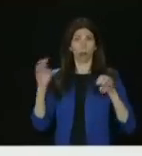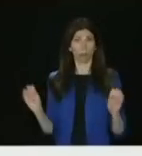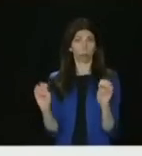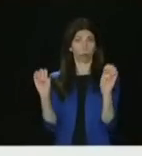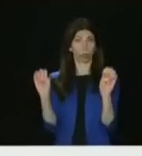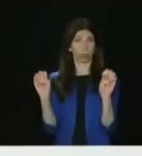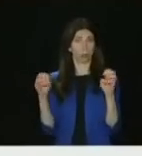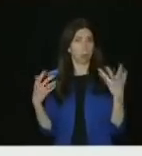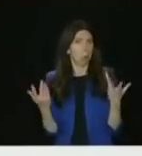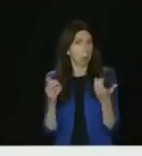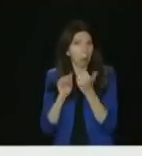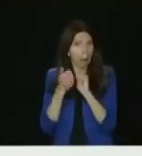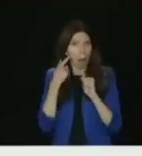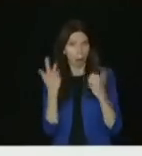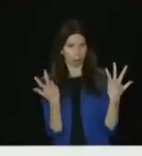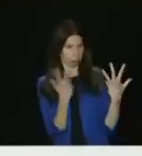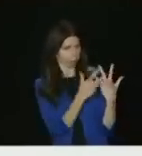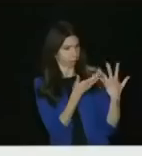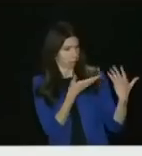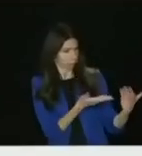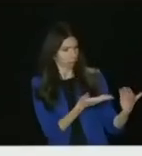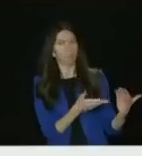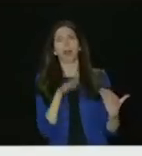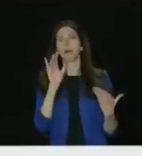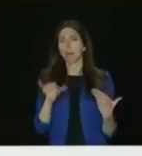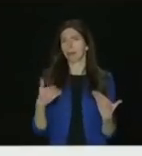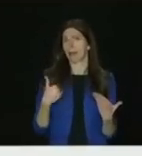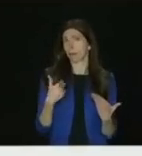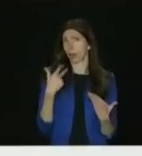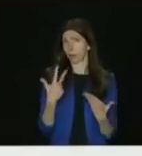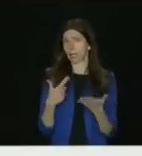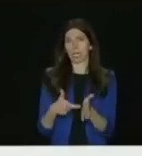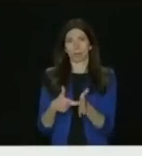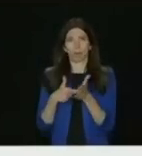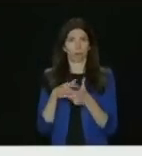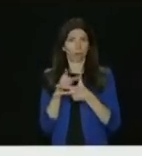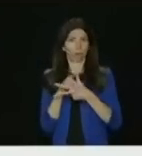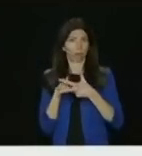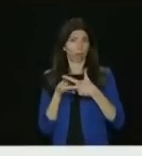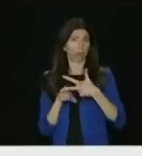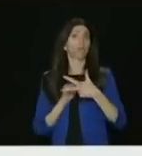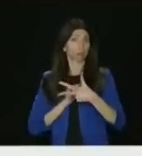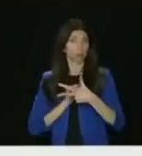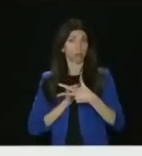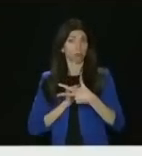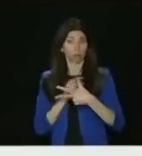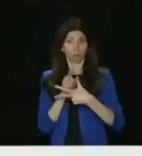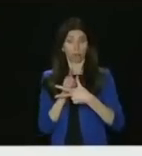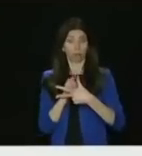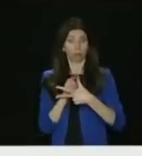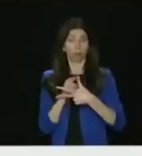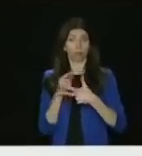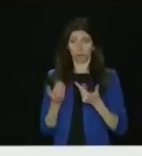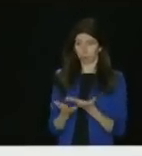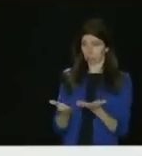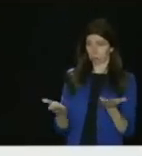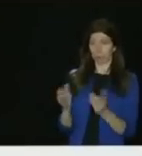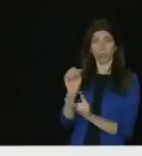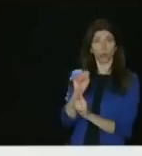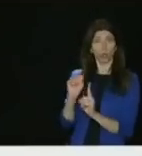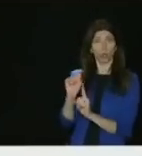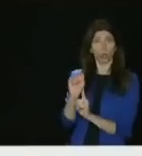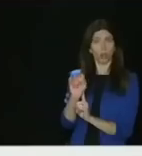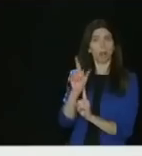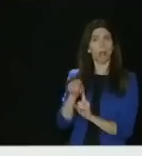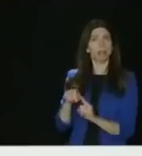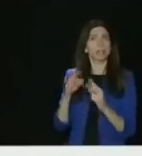qualified as a national emergency, three conditions must be met. First, we must be in a situation that either